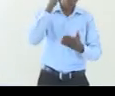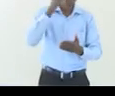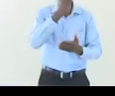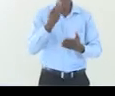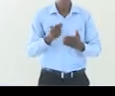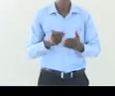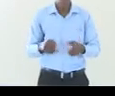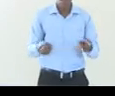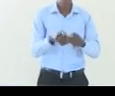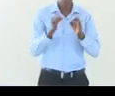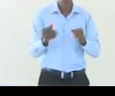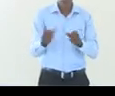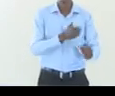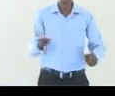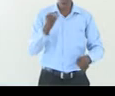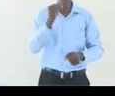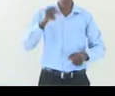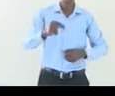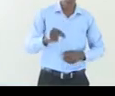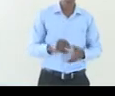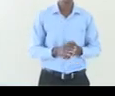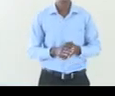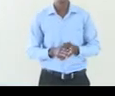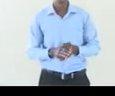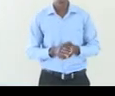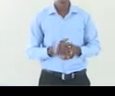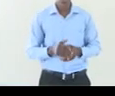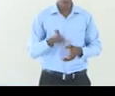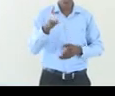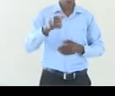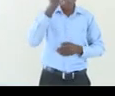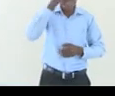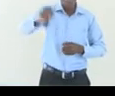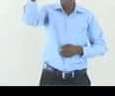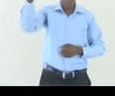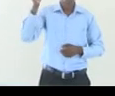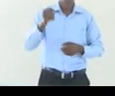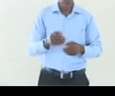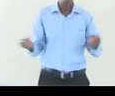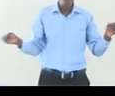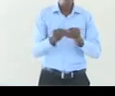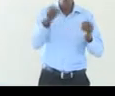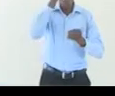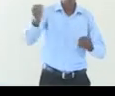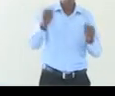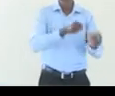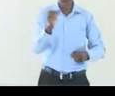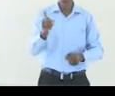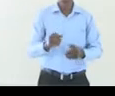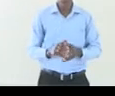everything is normal? No. There needs to be more protests on the streets. There needs to be more protests